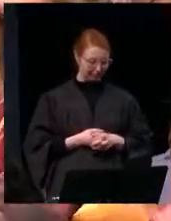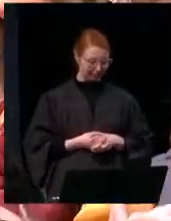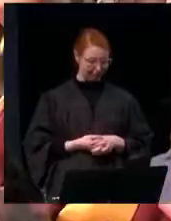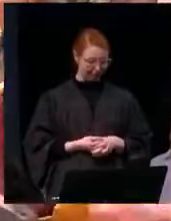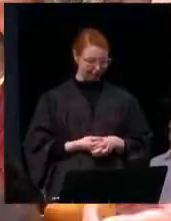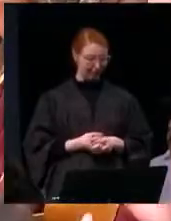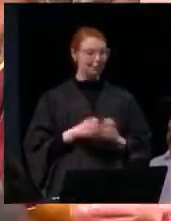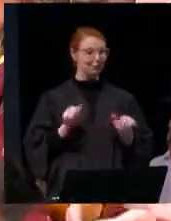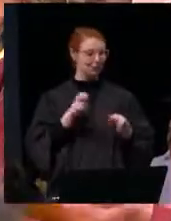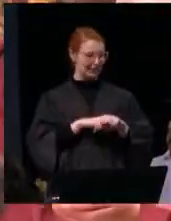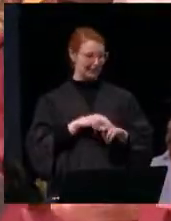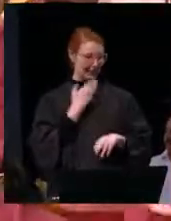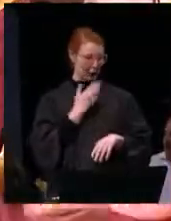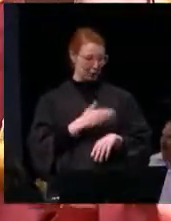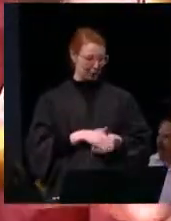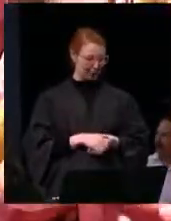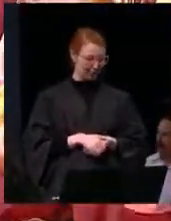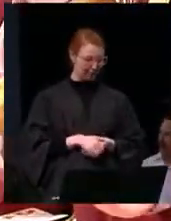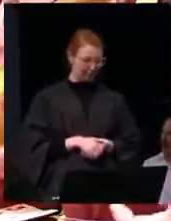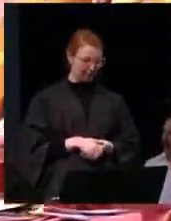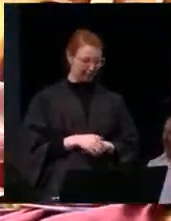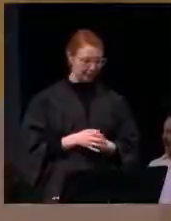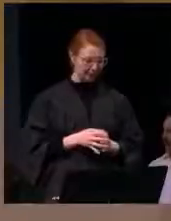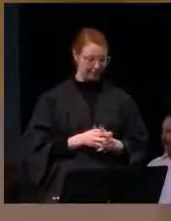You may be seated.